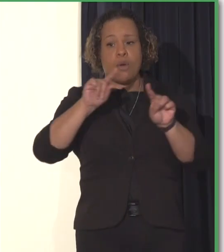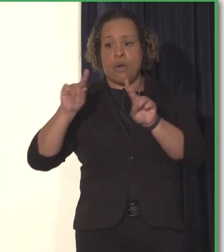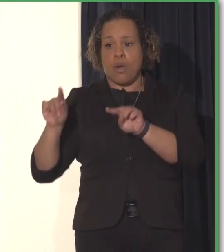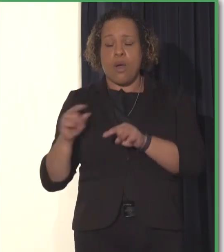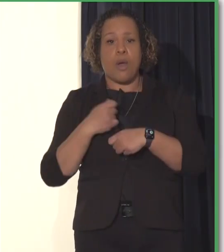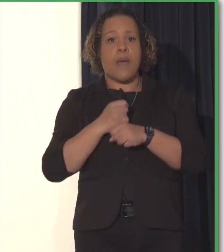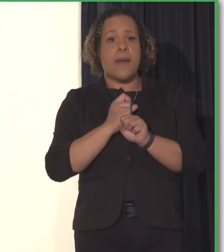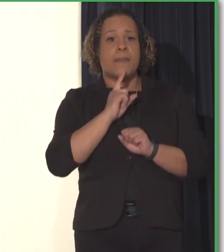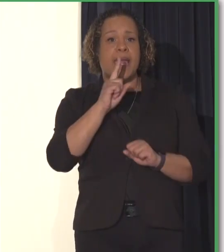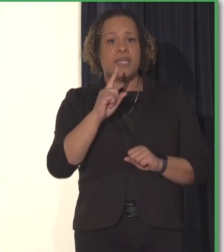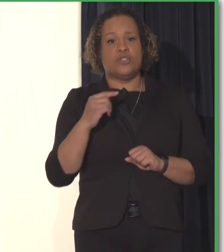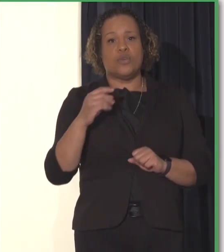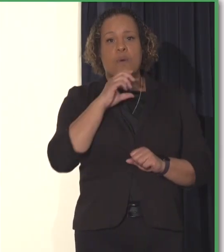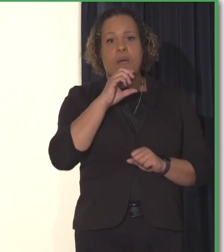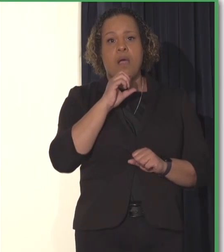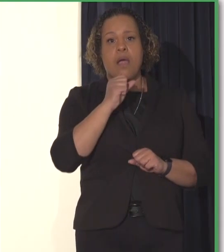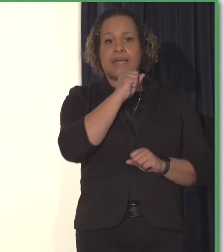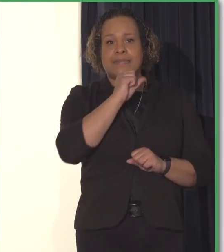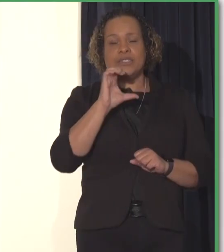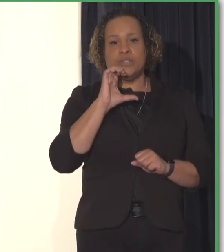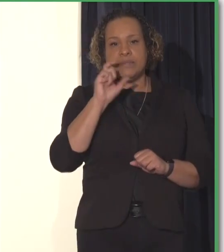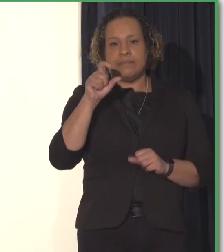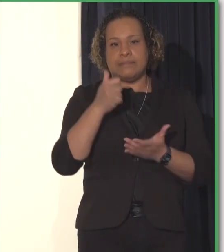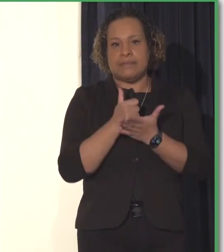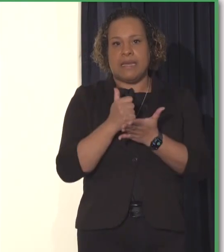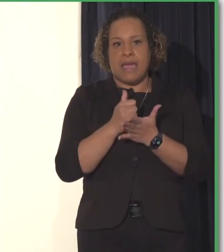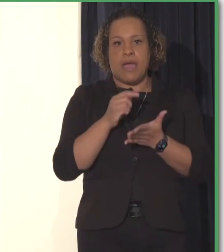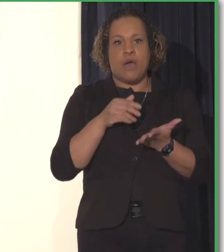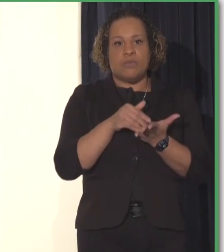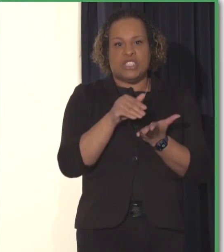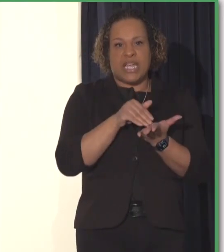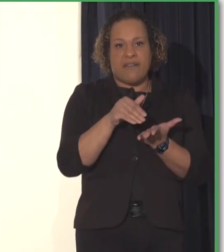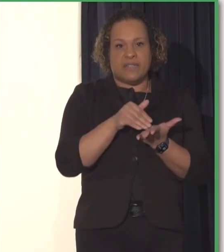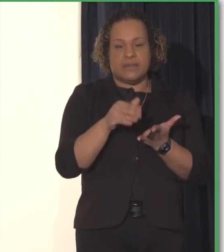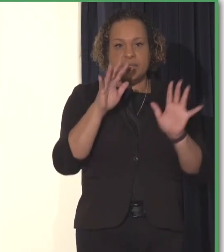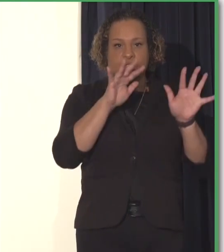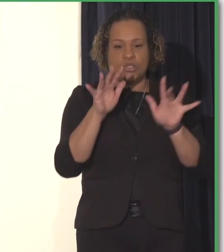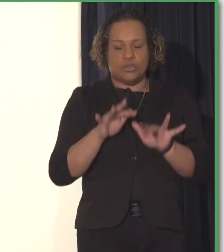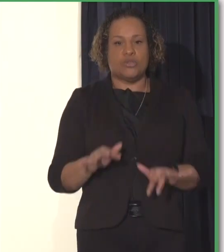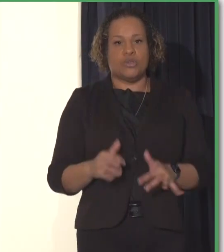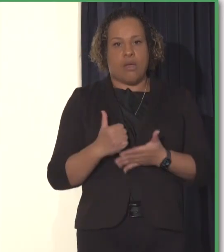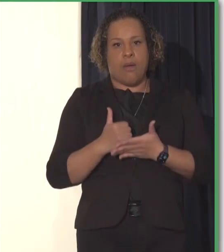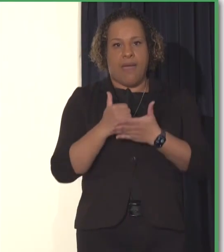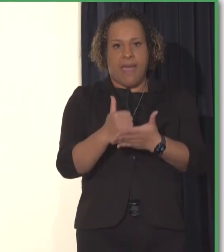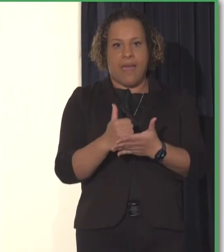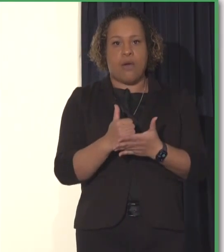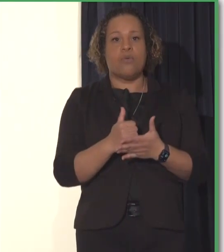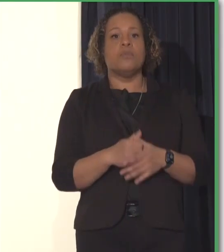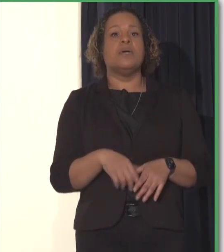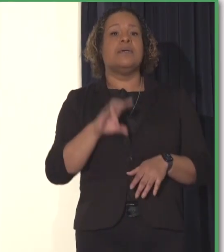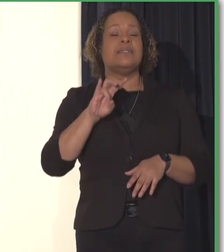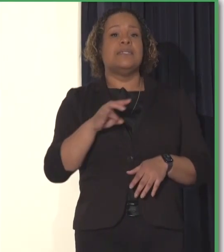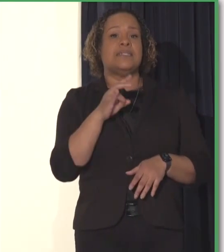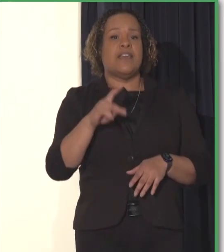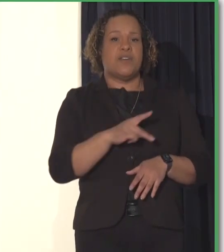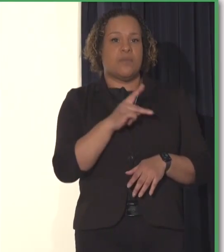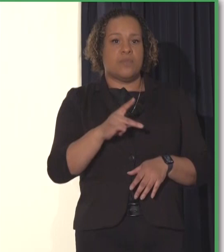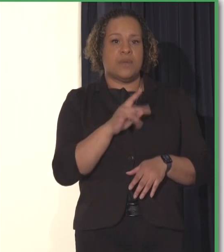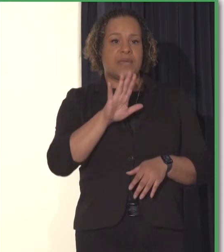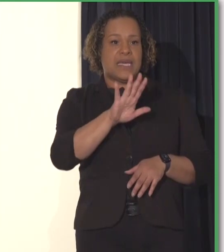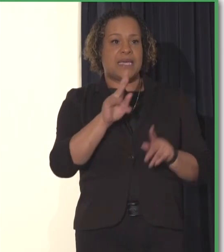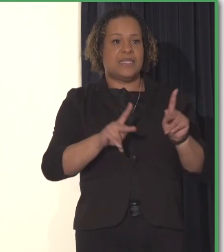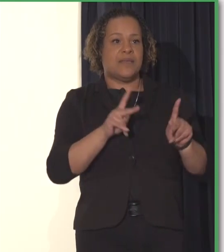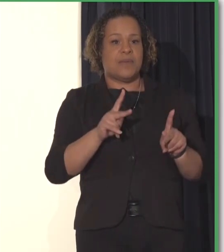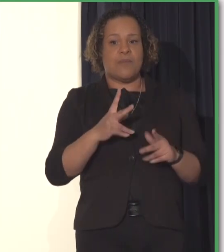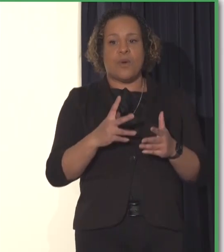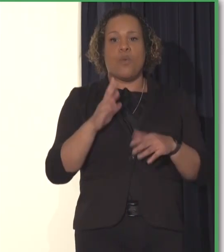assistance in shoveling snow, they did that. You saw the 7th Precinct, I think it was Commander Johnson and his people were out there on the news shoveling snow to make